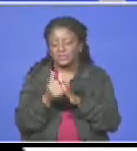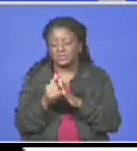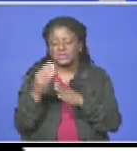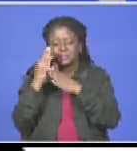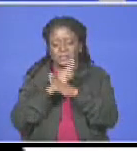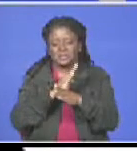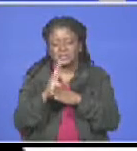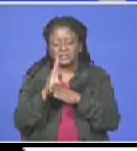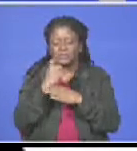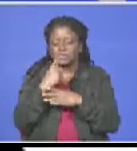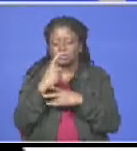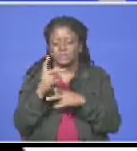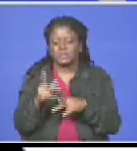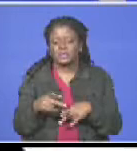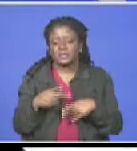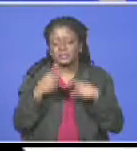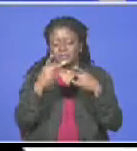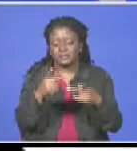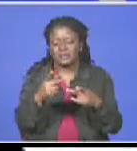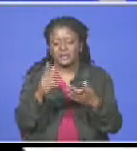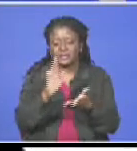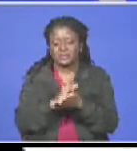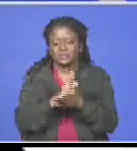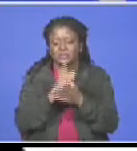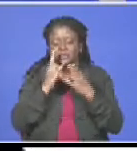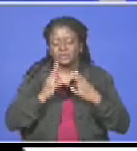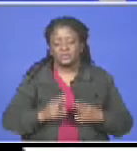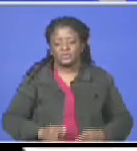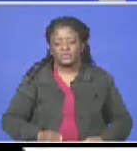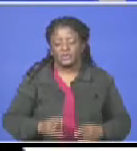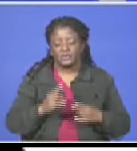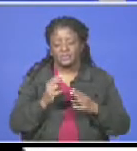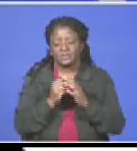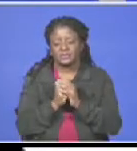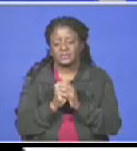order to ensure optimum results for those families needing and qualifying for assistance.